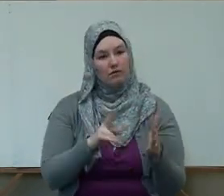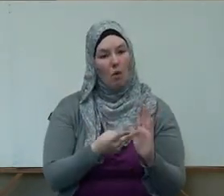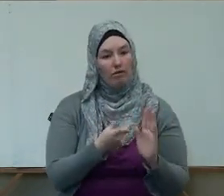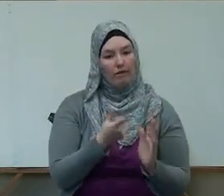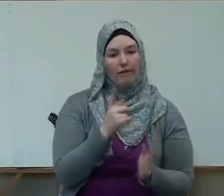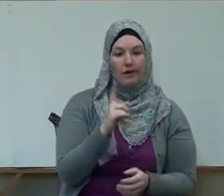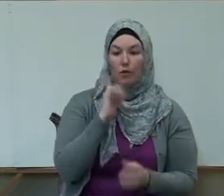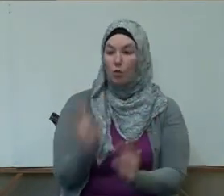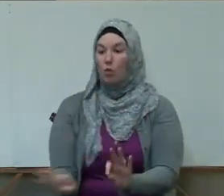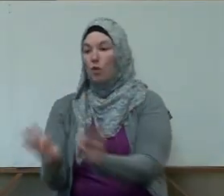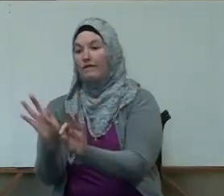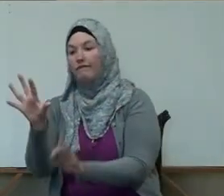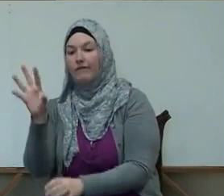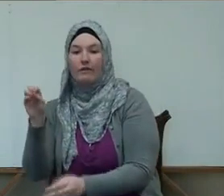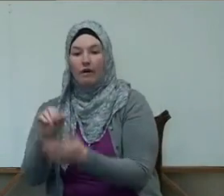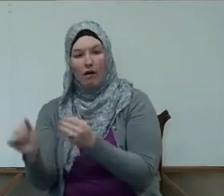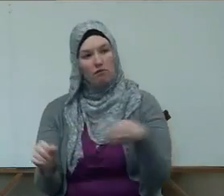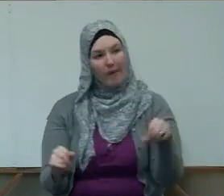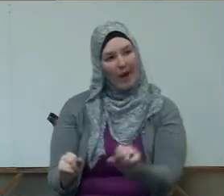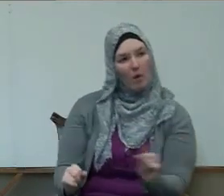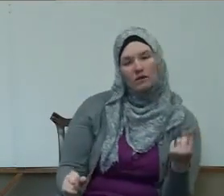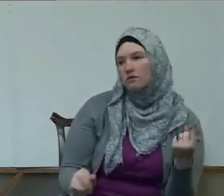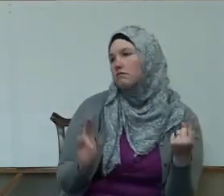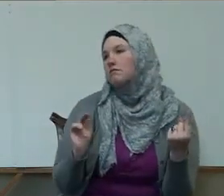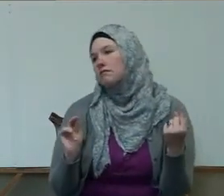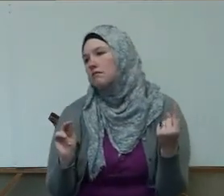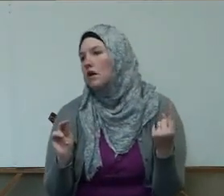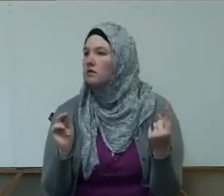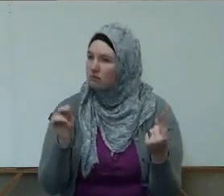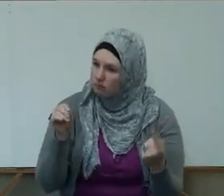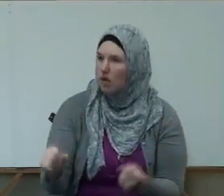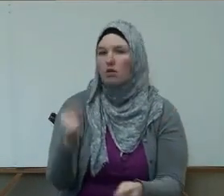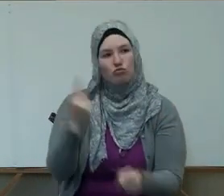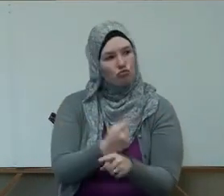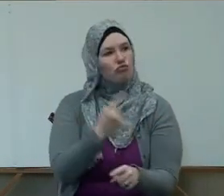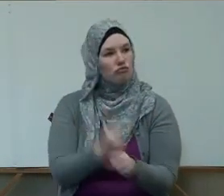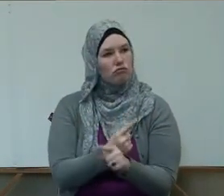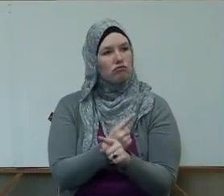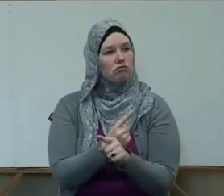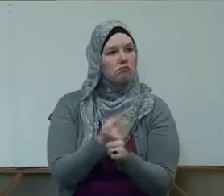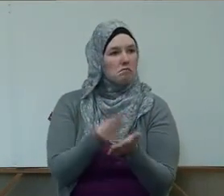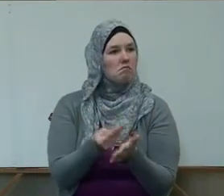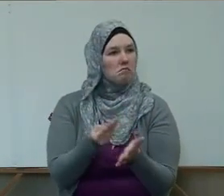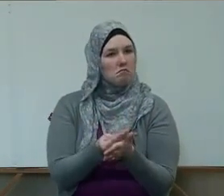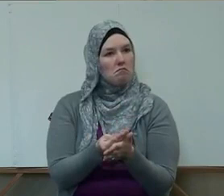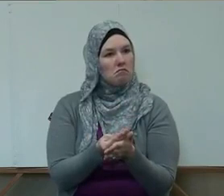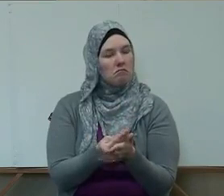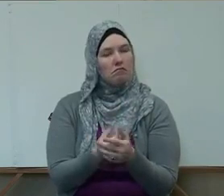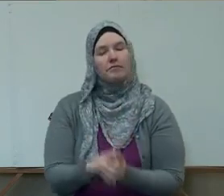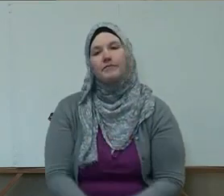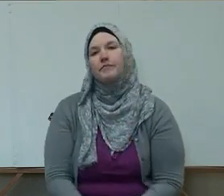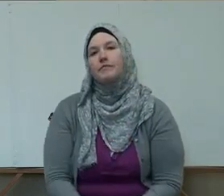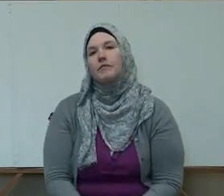well. And he has to be given a choice to buy a similar piece of land in a similar